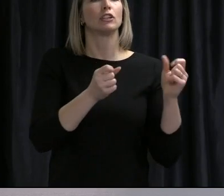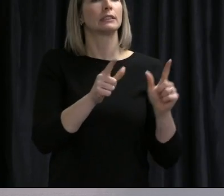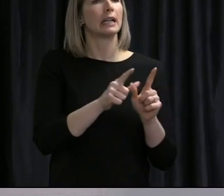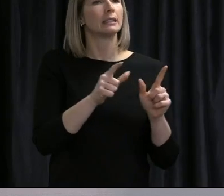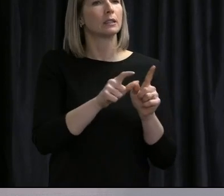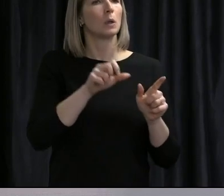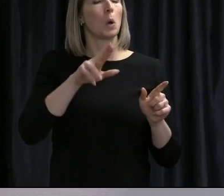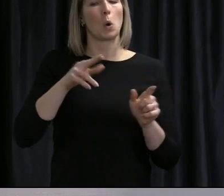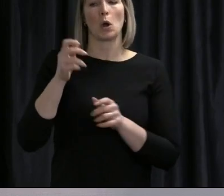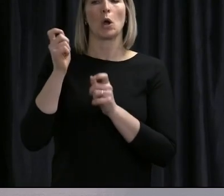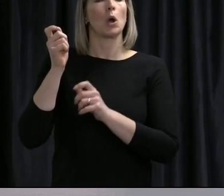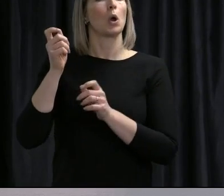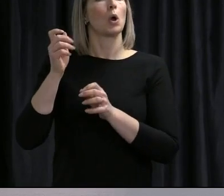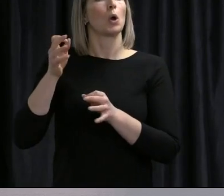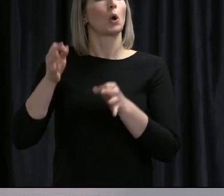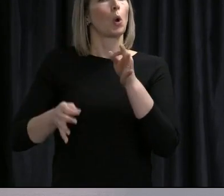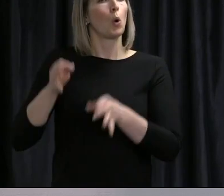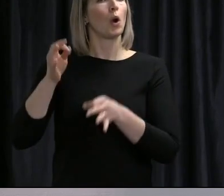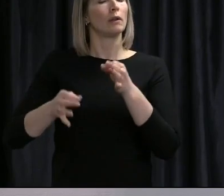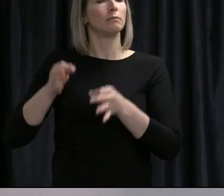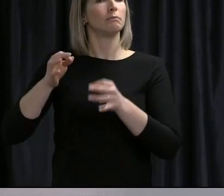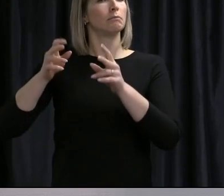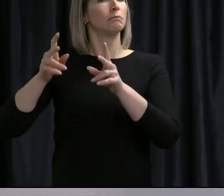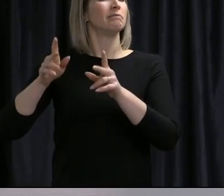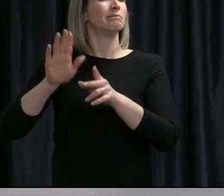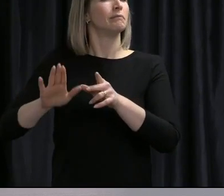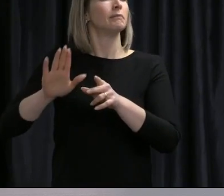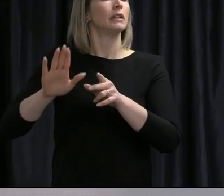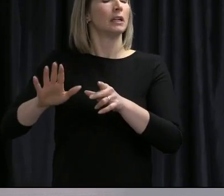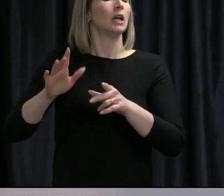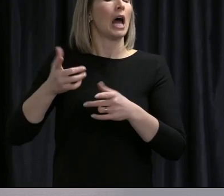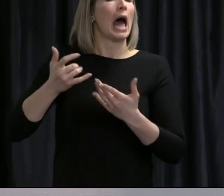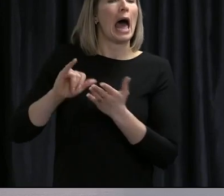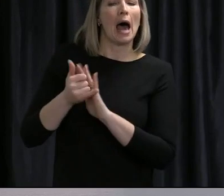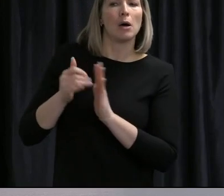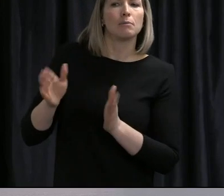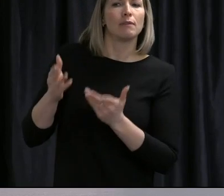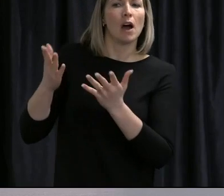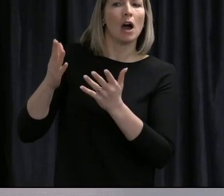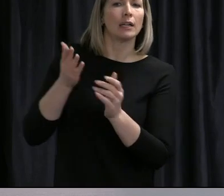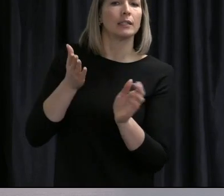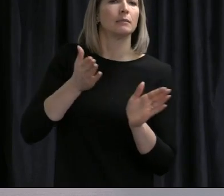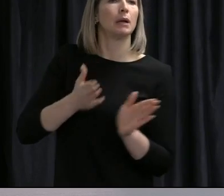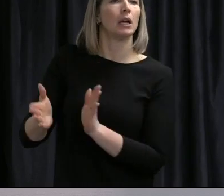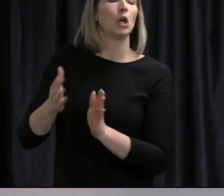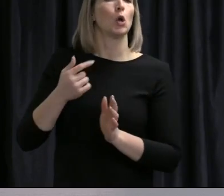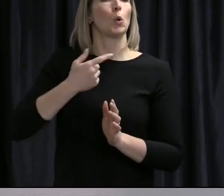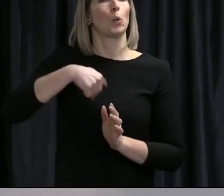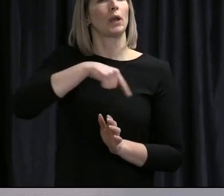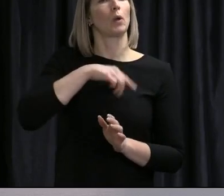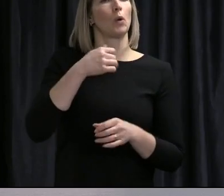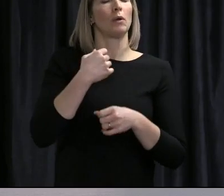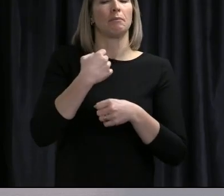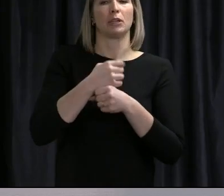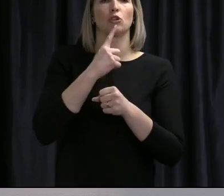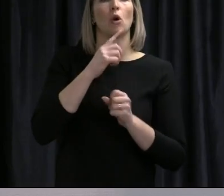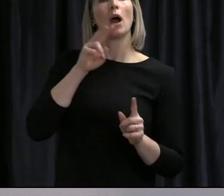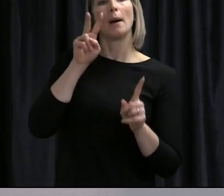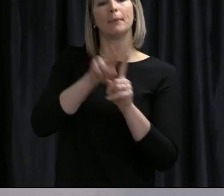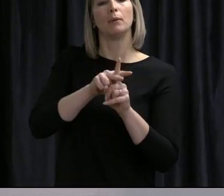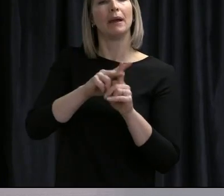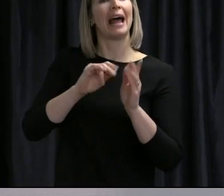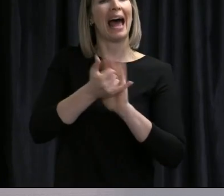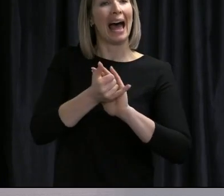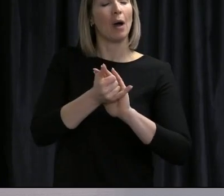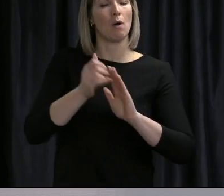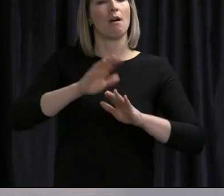provincial court isn't going to be exposed? We will look for every opportunity that we have to provide those services by appointment or online, mechanisms